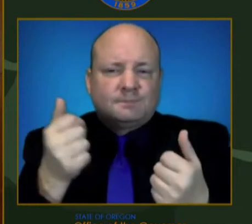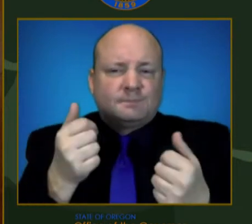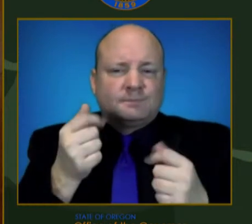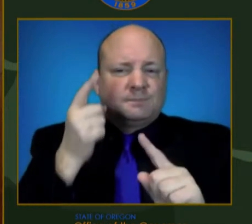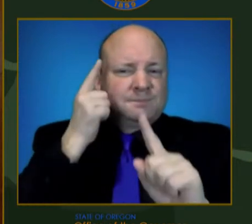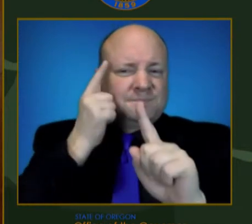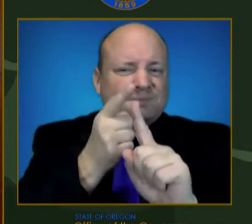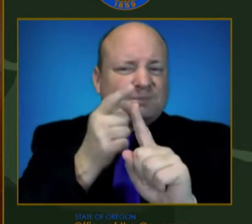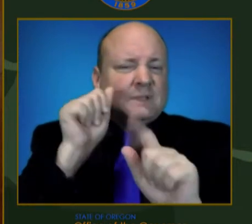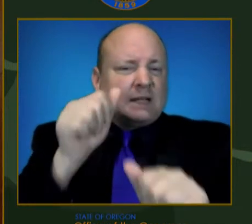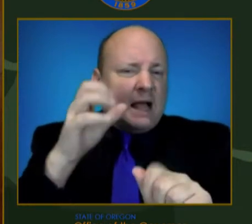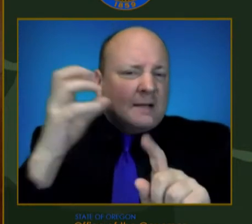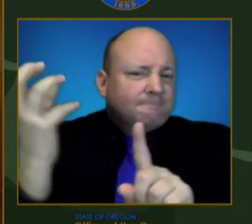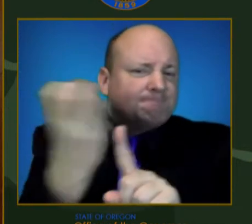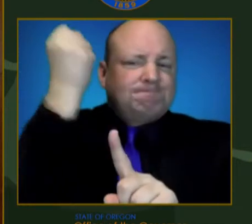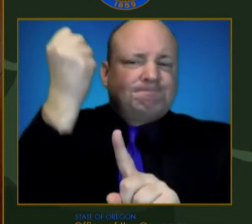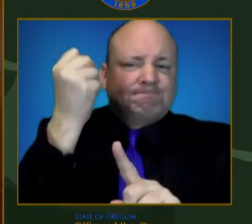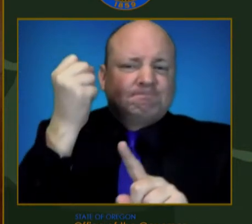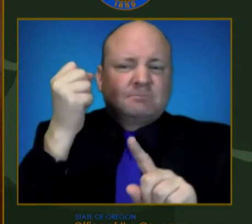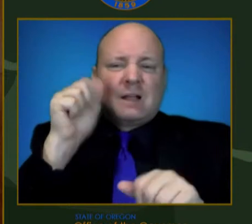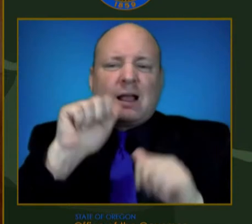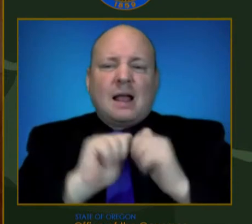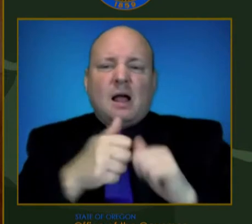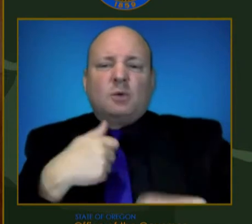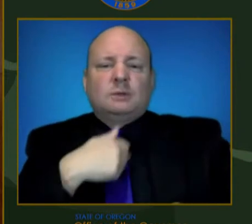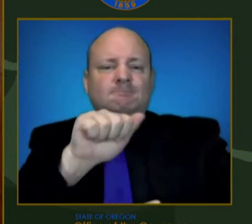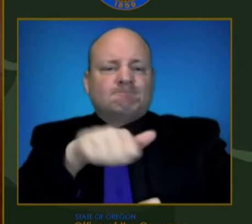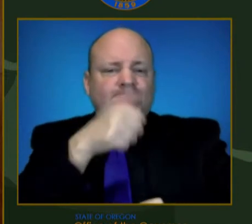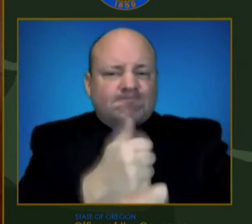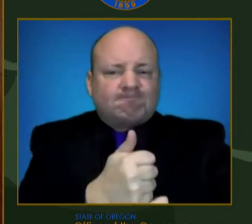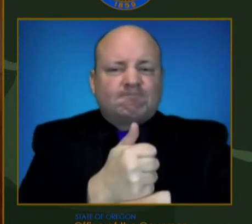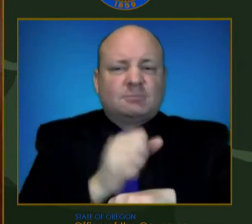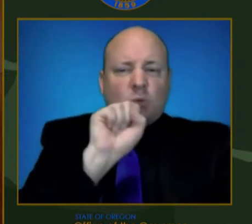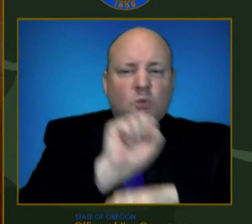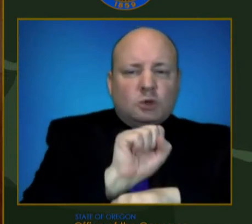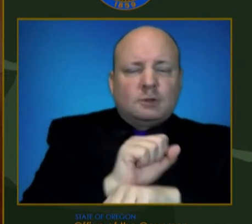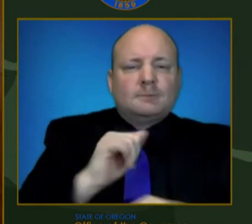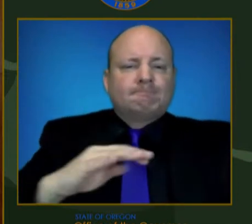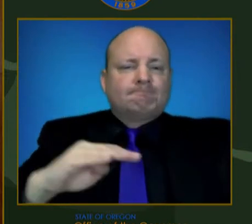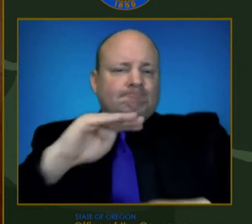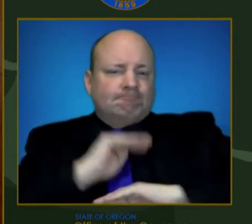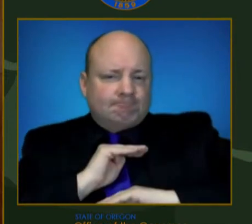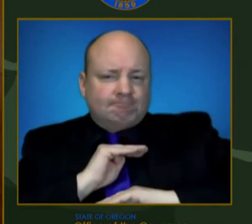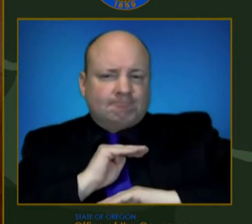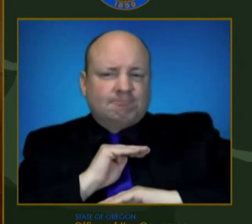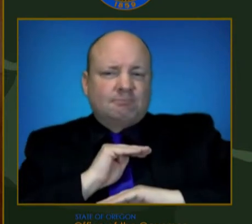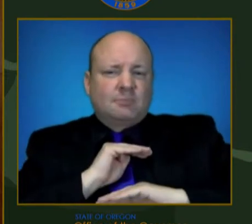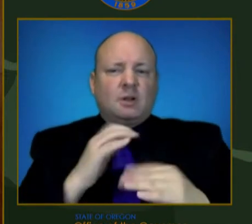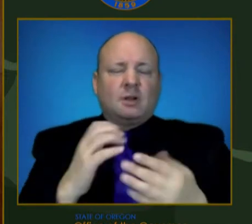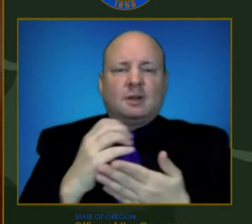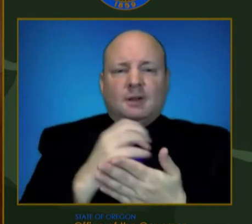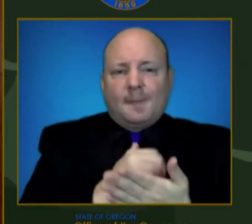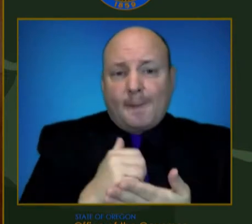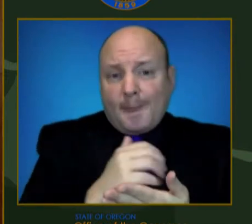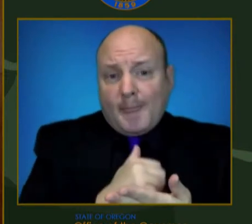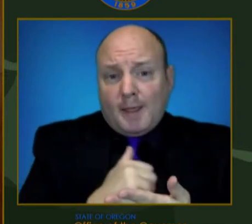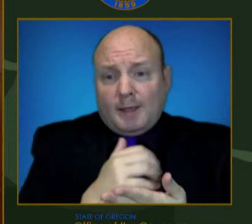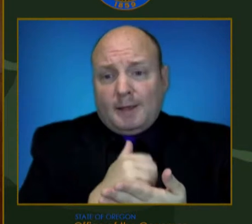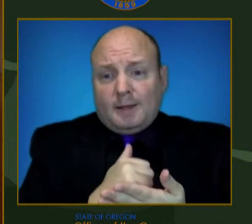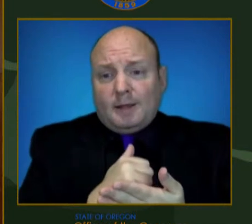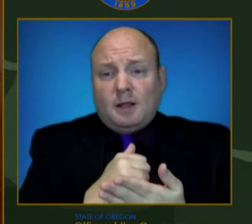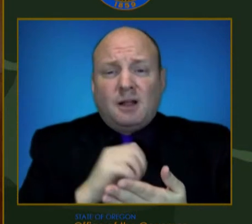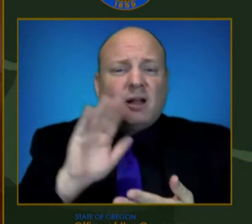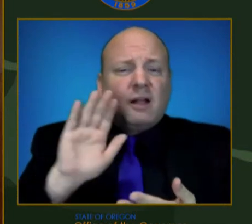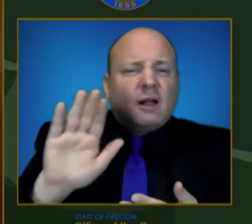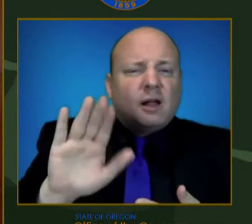the pieces in place to build fulfilling careers. High-wage careers, not just jobs. Every